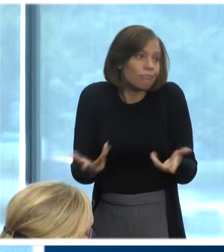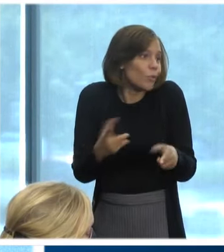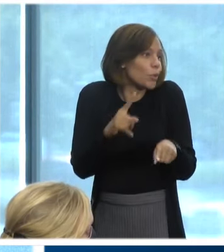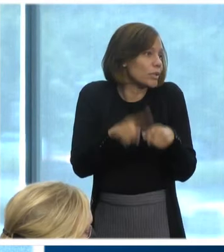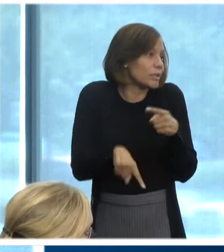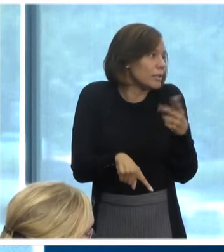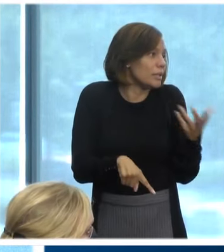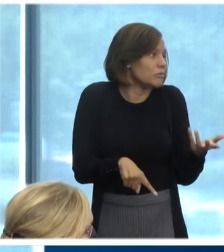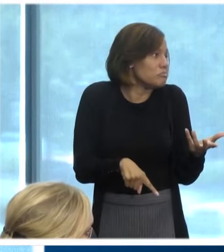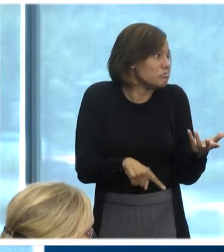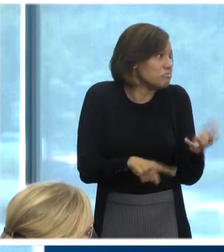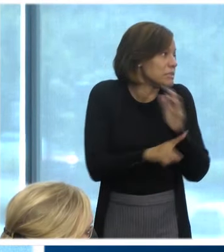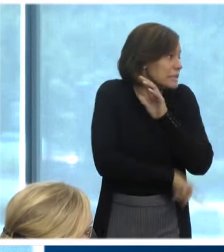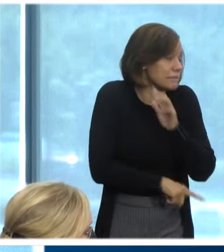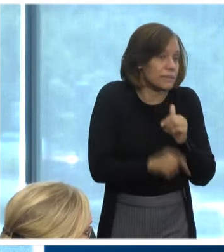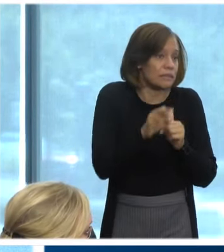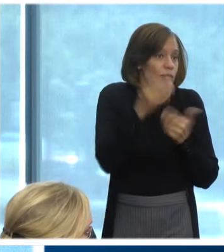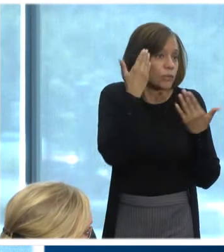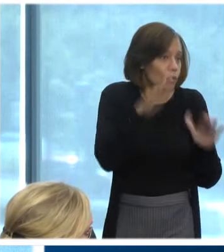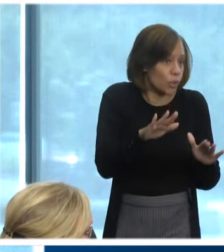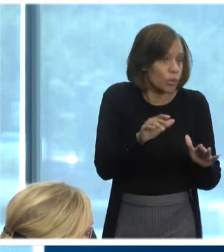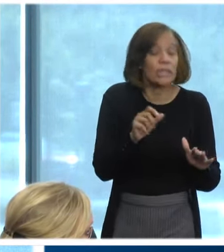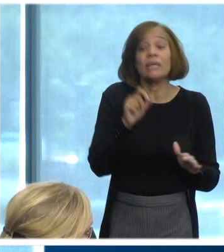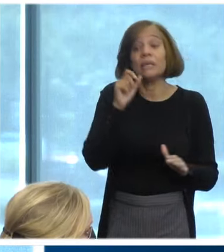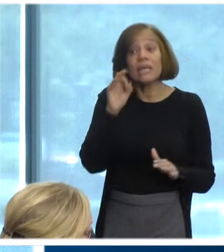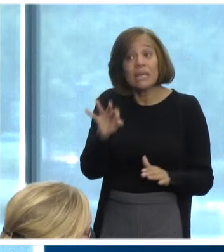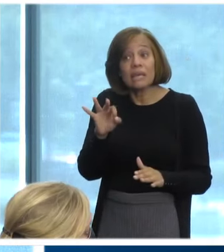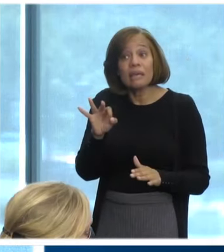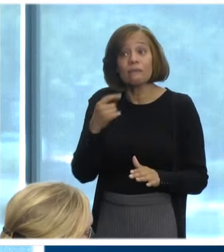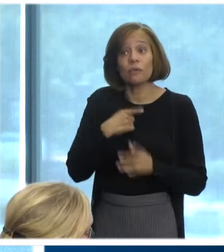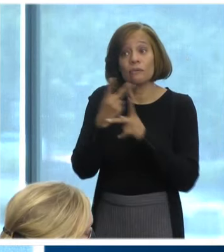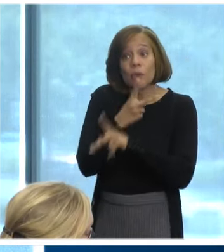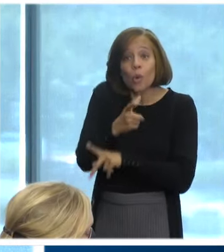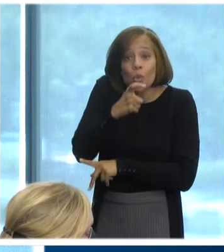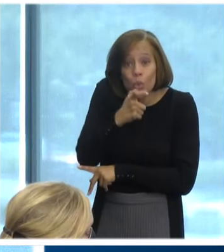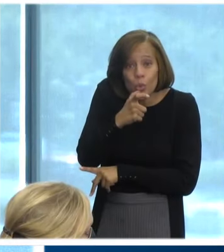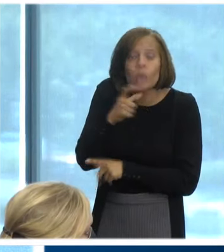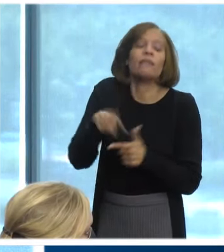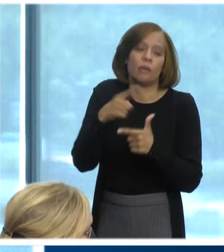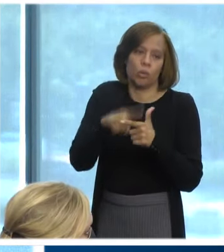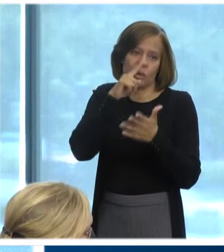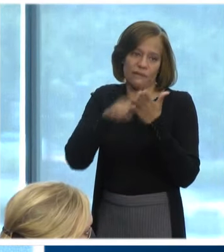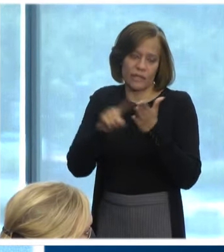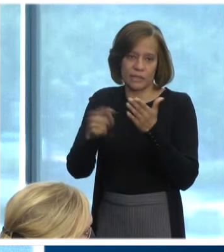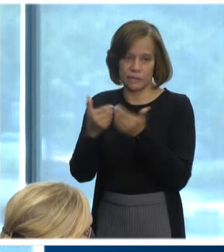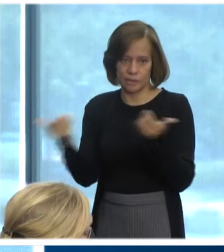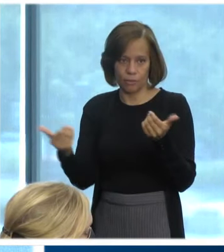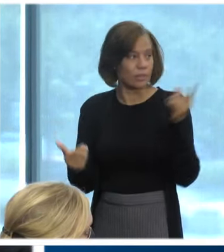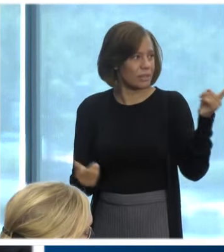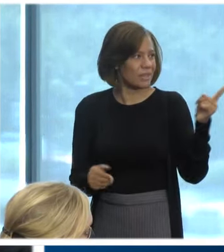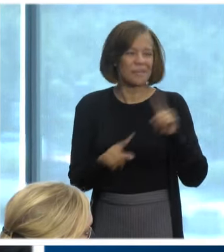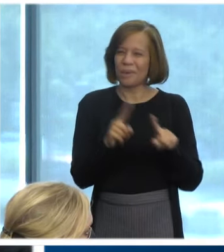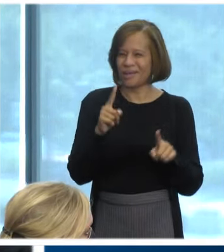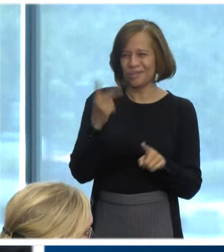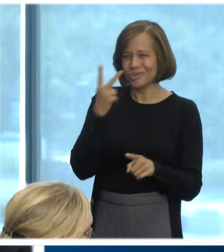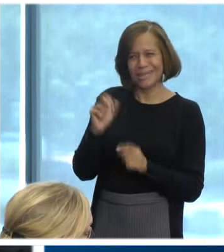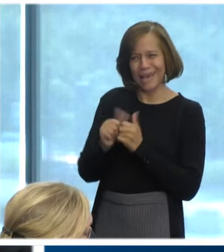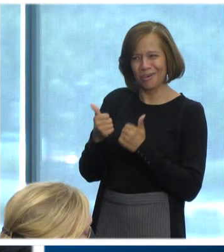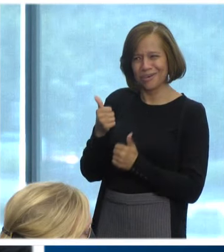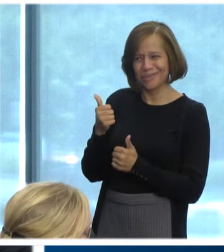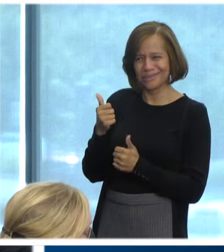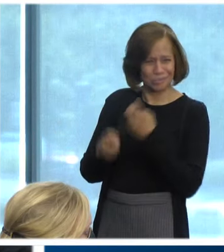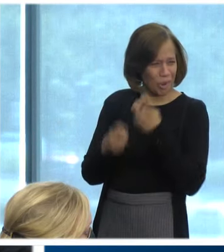to discipline. If it comes to our attention with individuals, that will be investigated separately. Right. Do you see how that's a problem in terms of